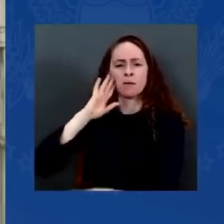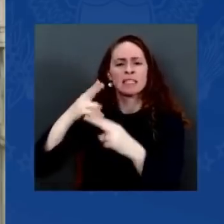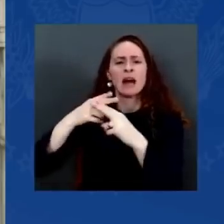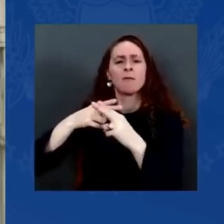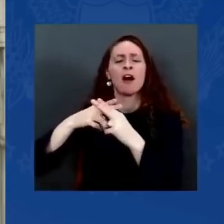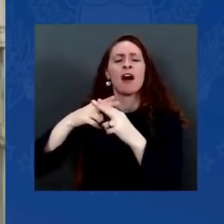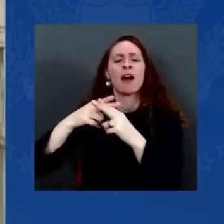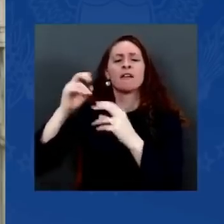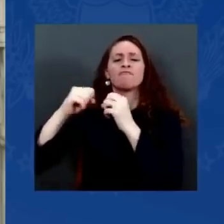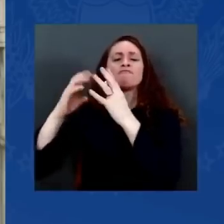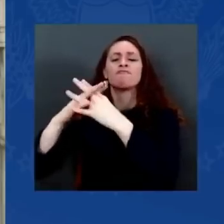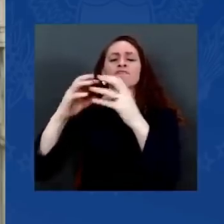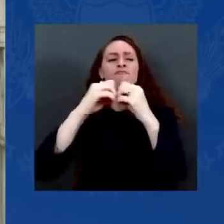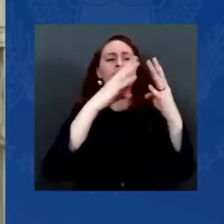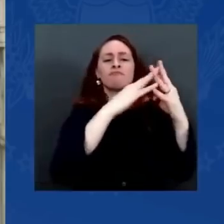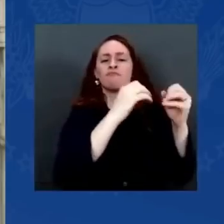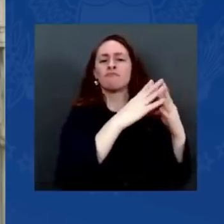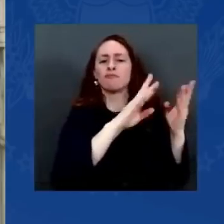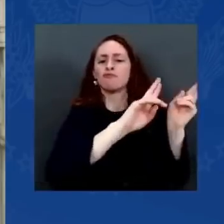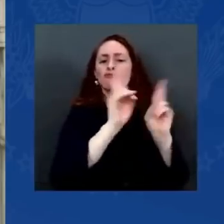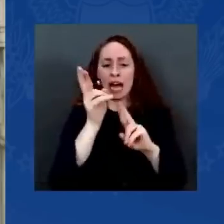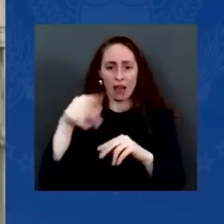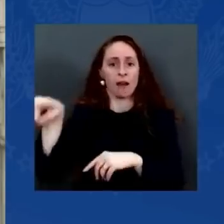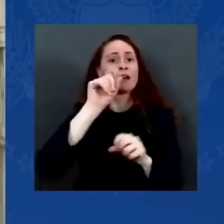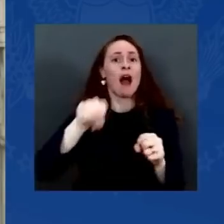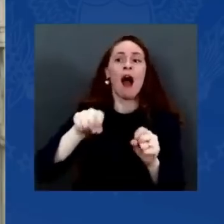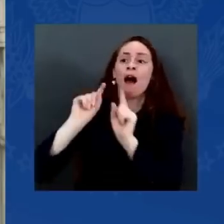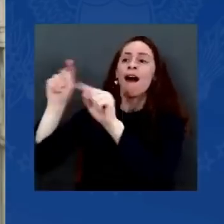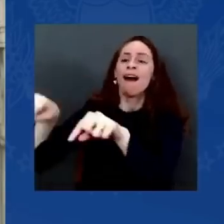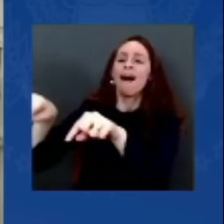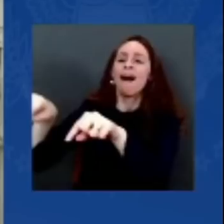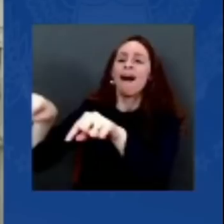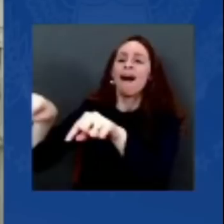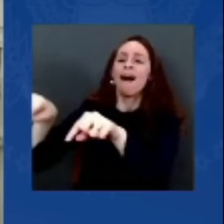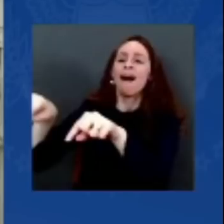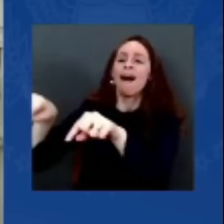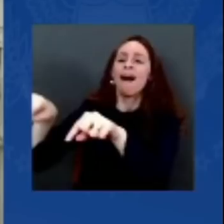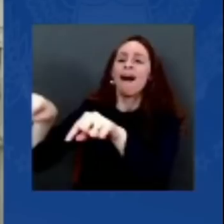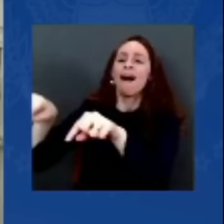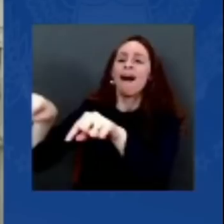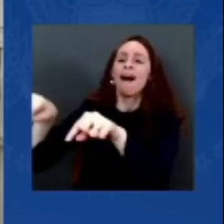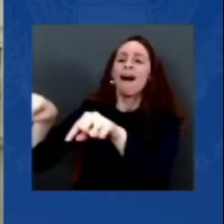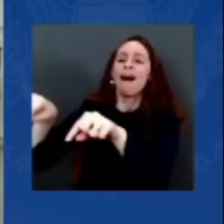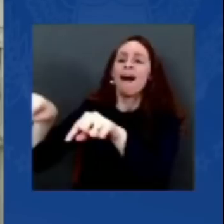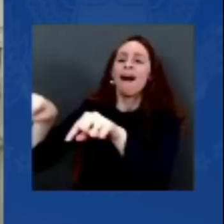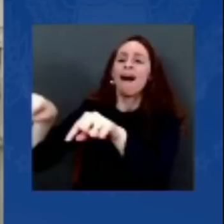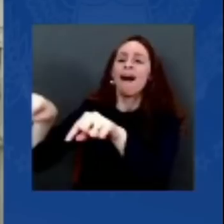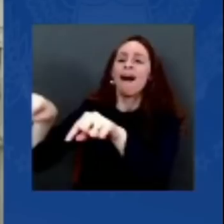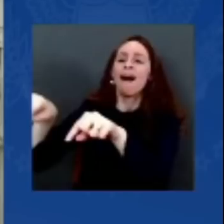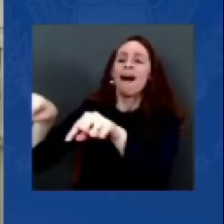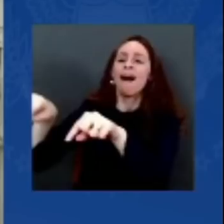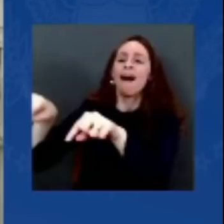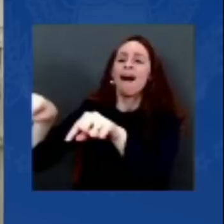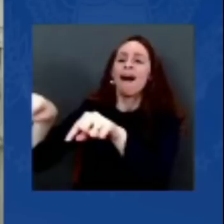we've opened FEMA vaccination sites in Washington State and New Mexico. Can I just add on the subject of